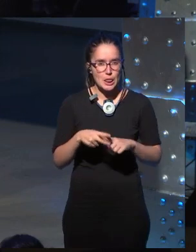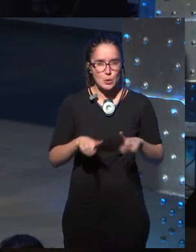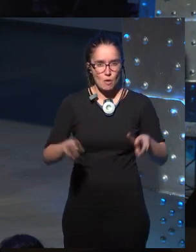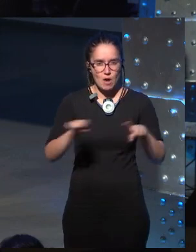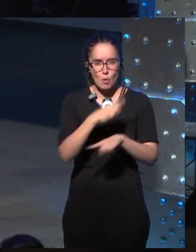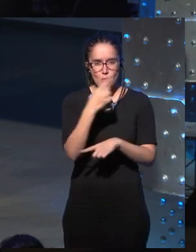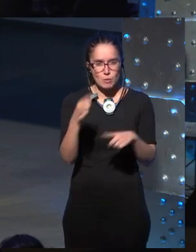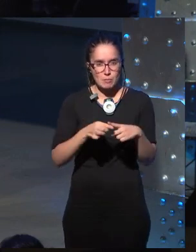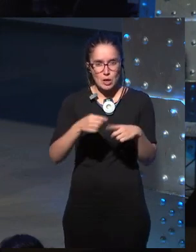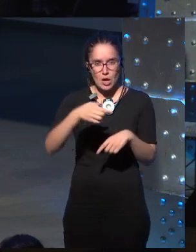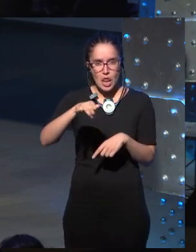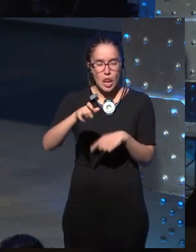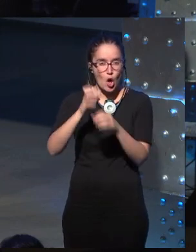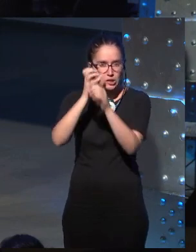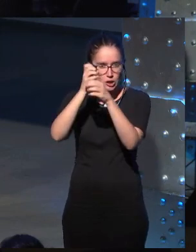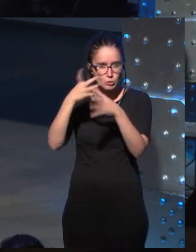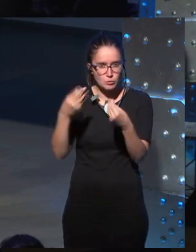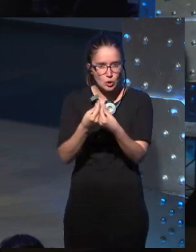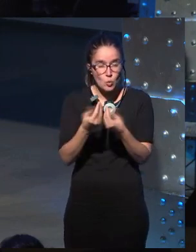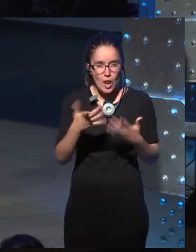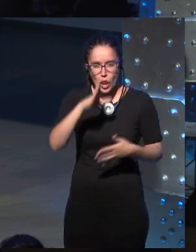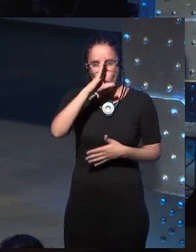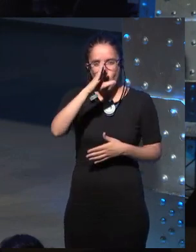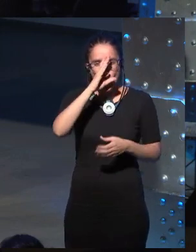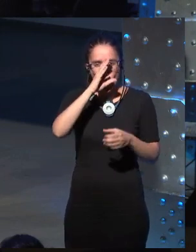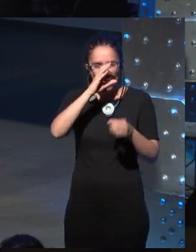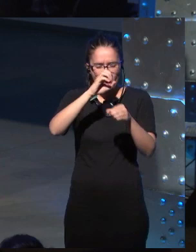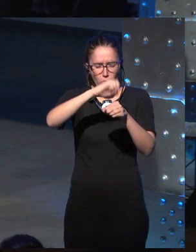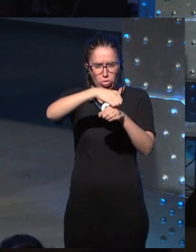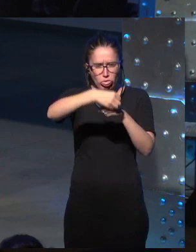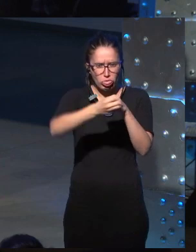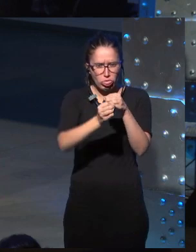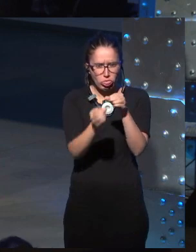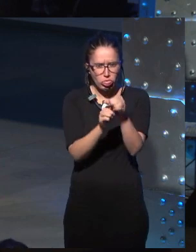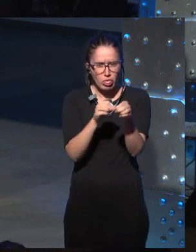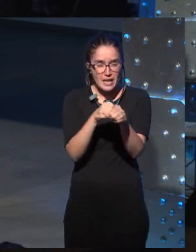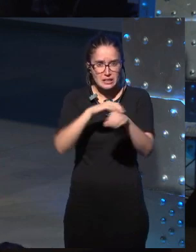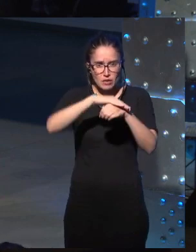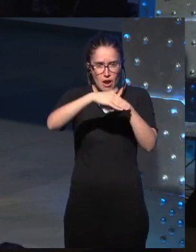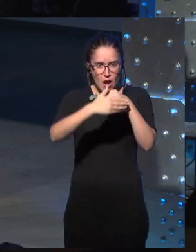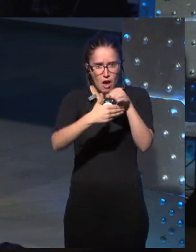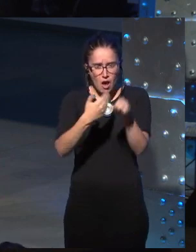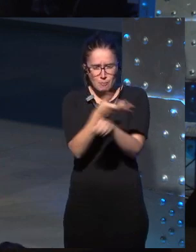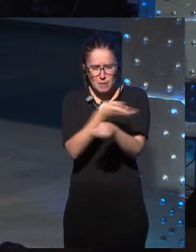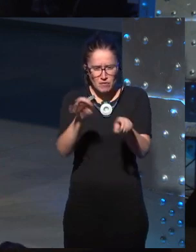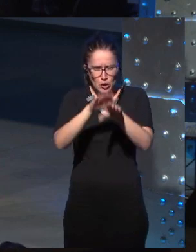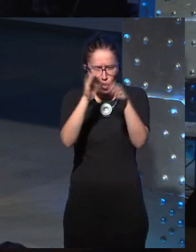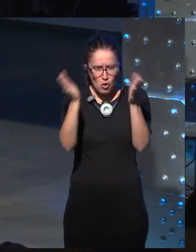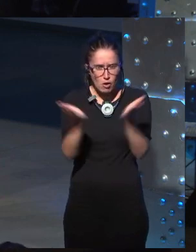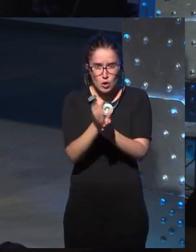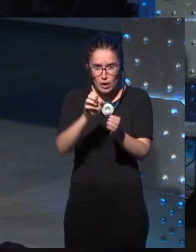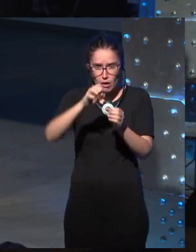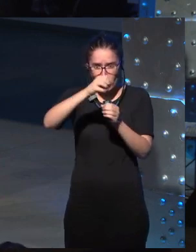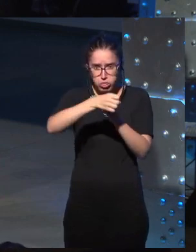saw with this telescope was that the moon had craters, so it's not a perfect sphere, and that there were some